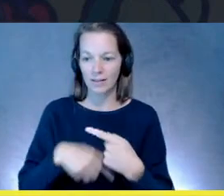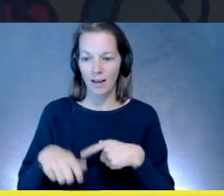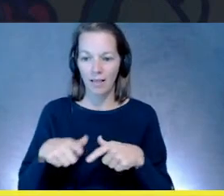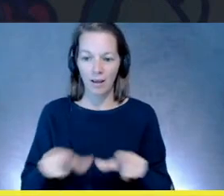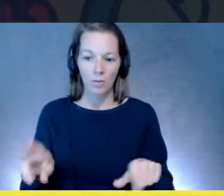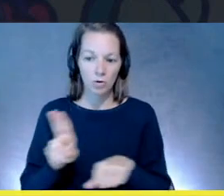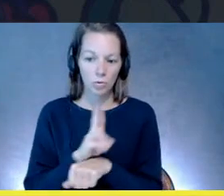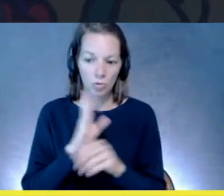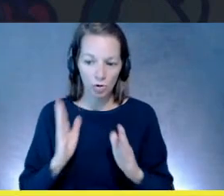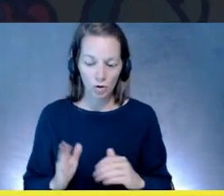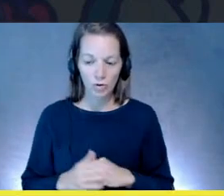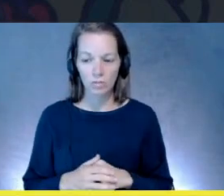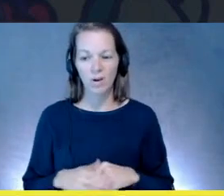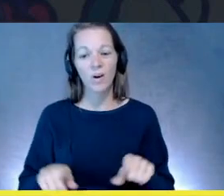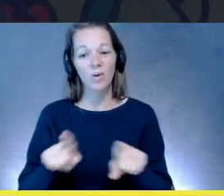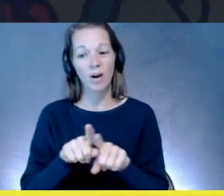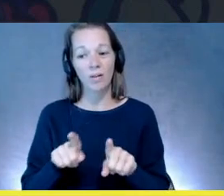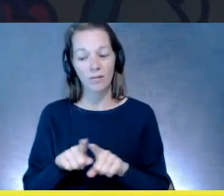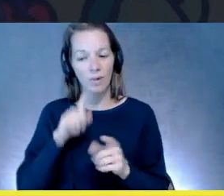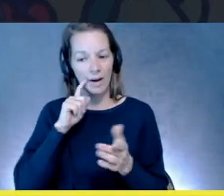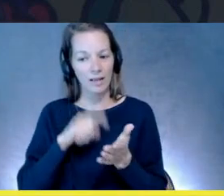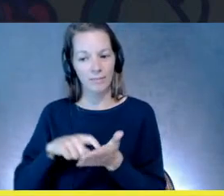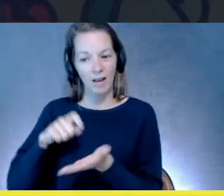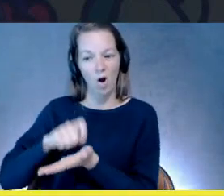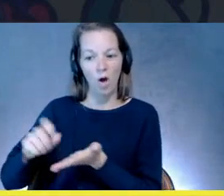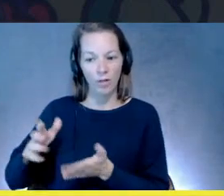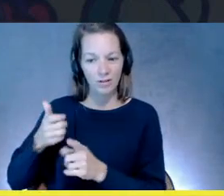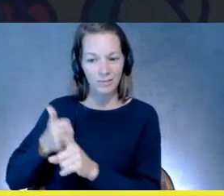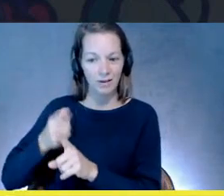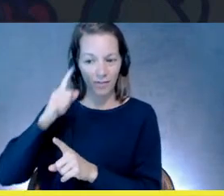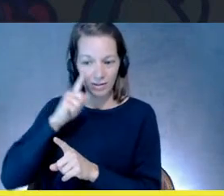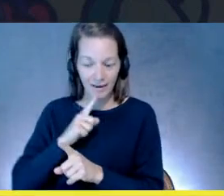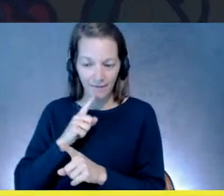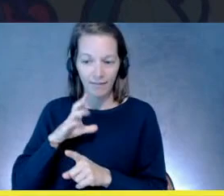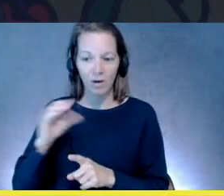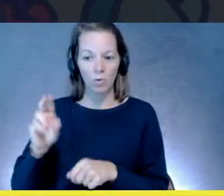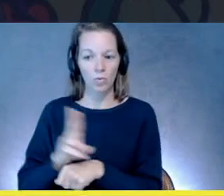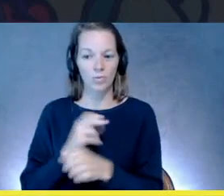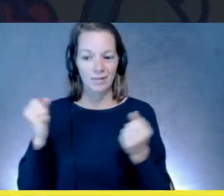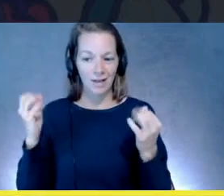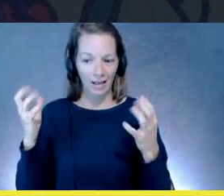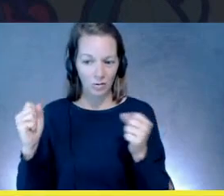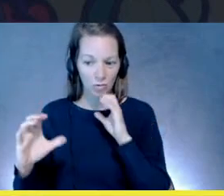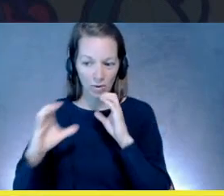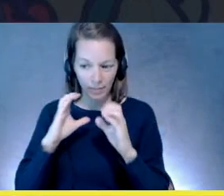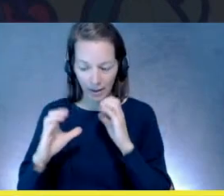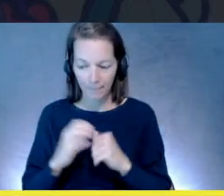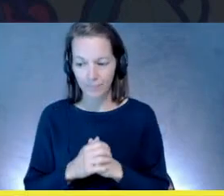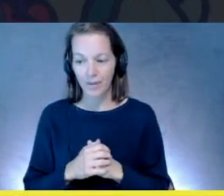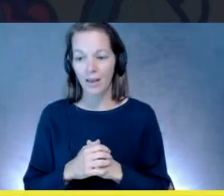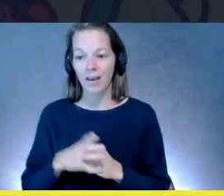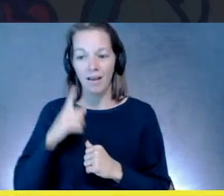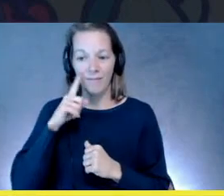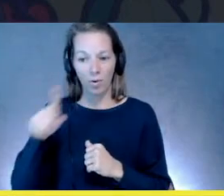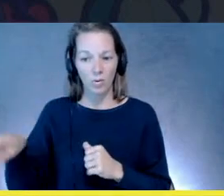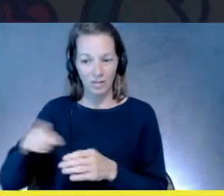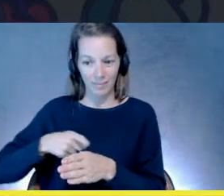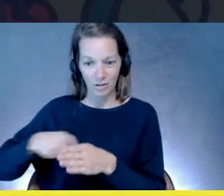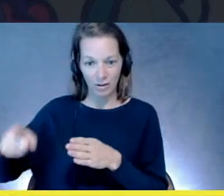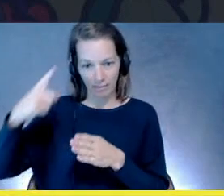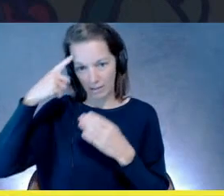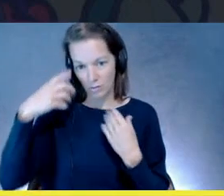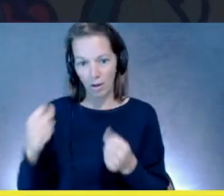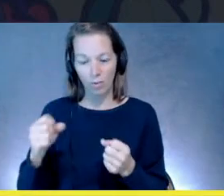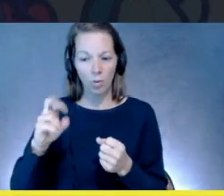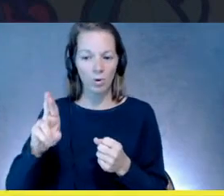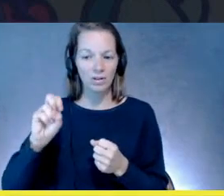to recognize my co-authors, the majority of whom are deaf and who use sign language to communicate, and four who specialize in mental health or substance